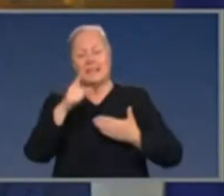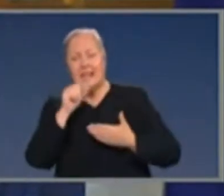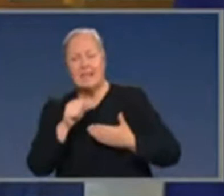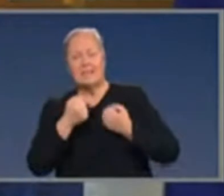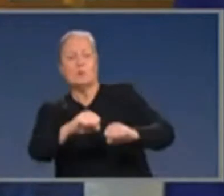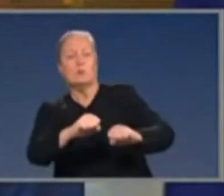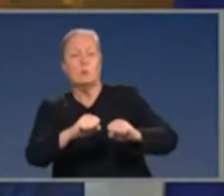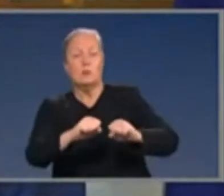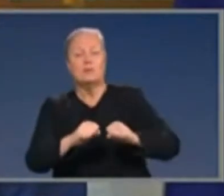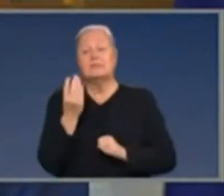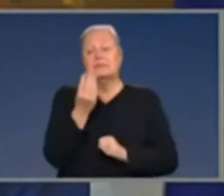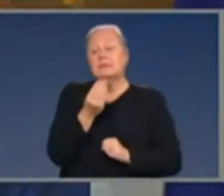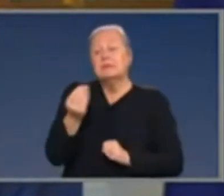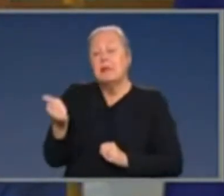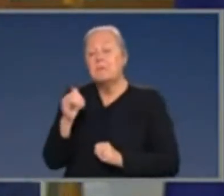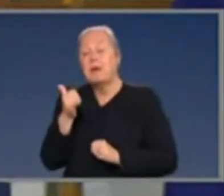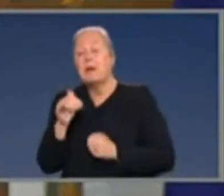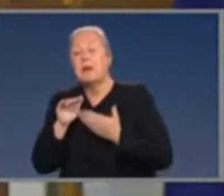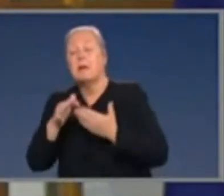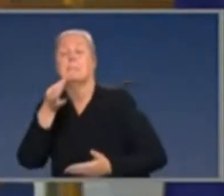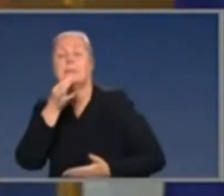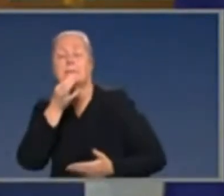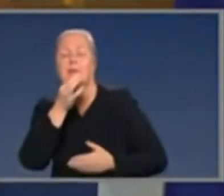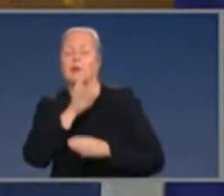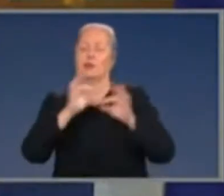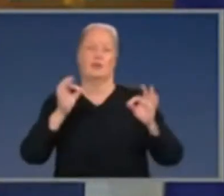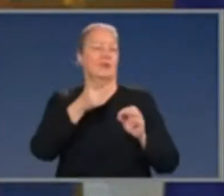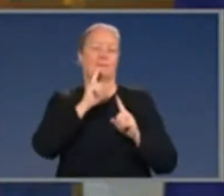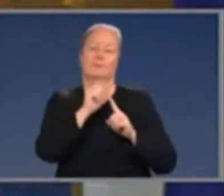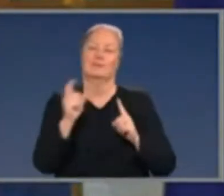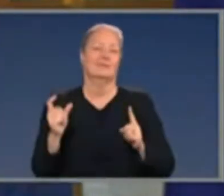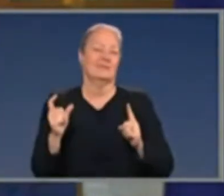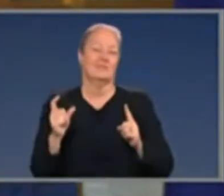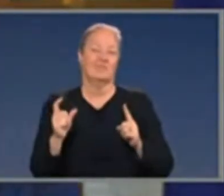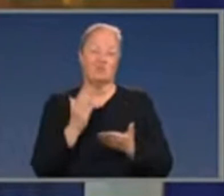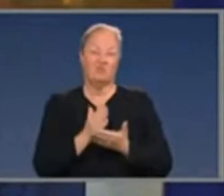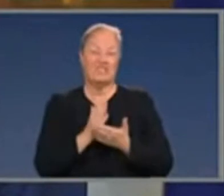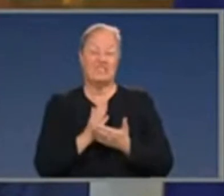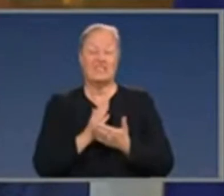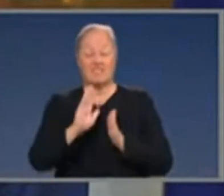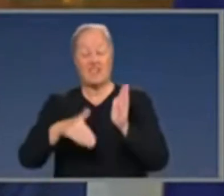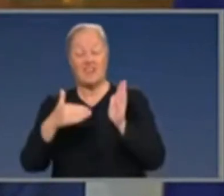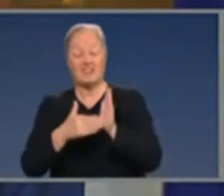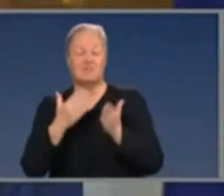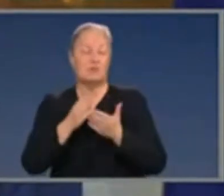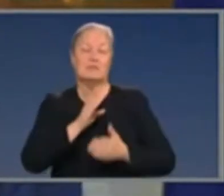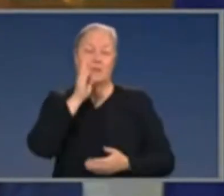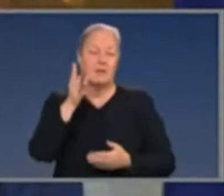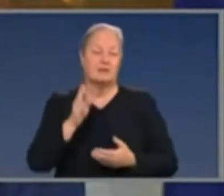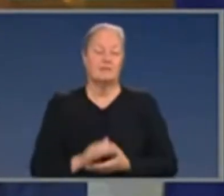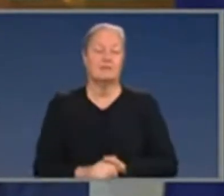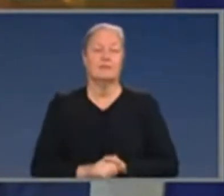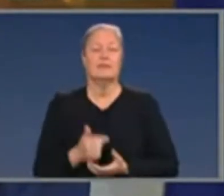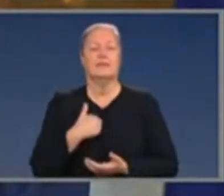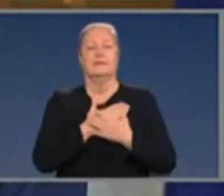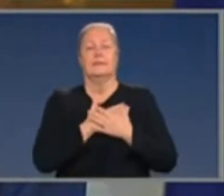that can help a bit in some people, but essentially it has an inevitable outcome. Our hearts